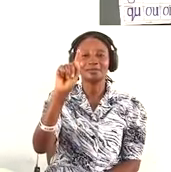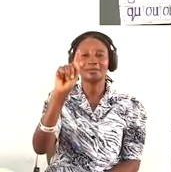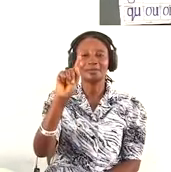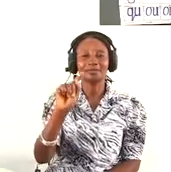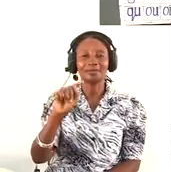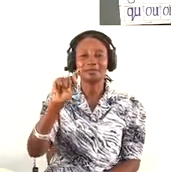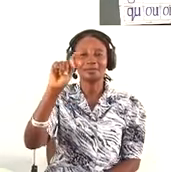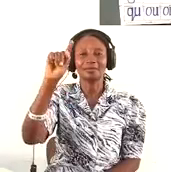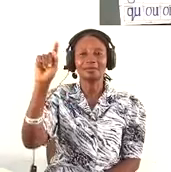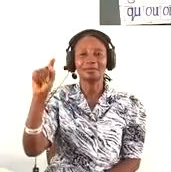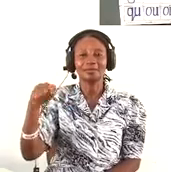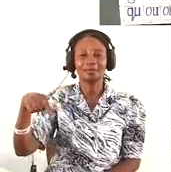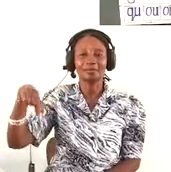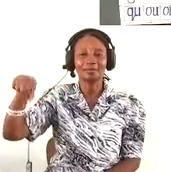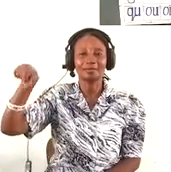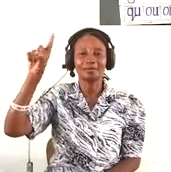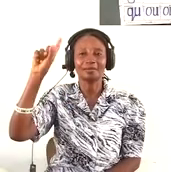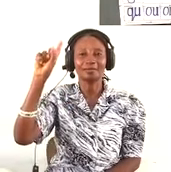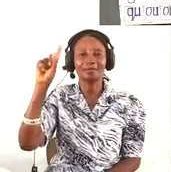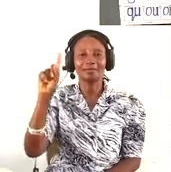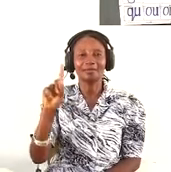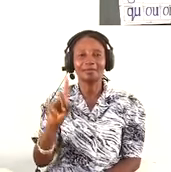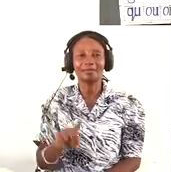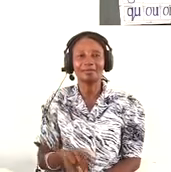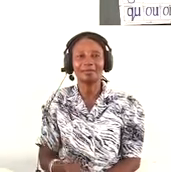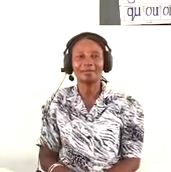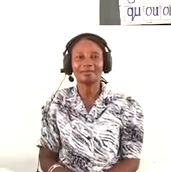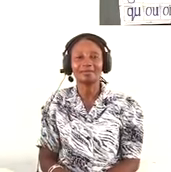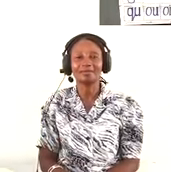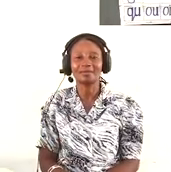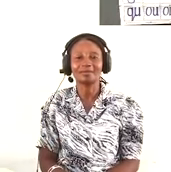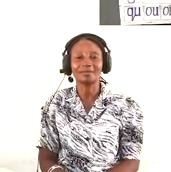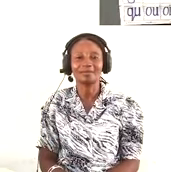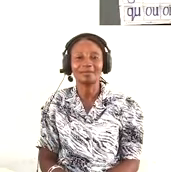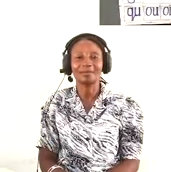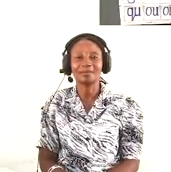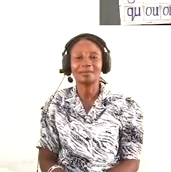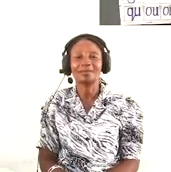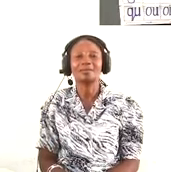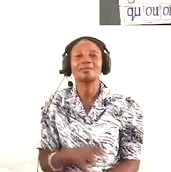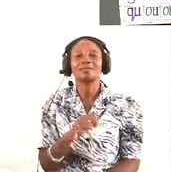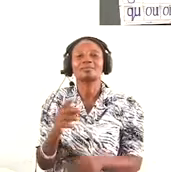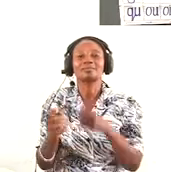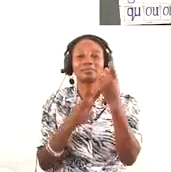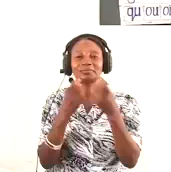Down, up, over, down, and a flick.